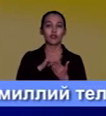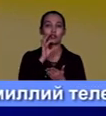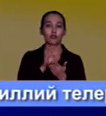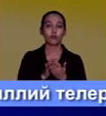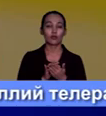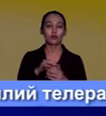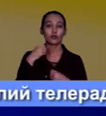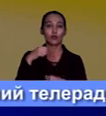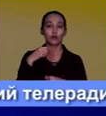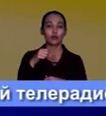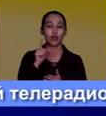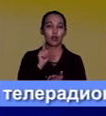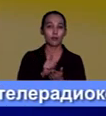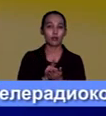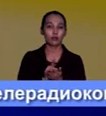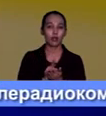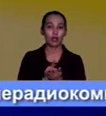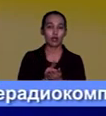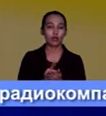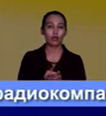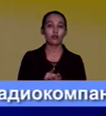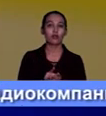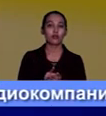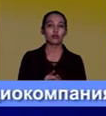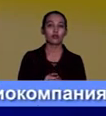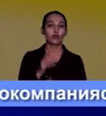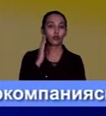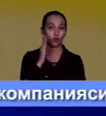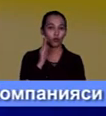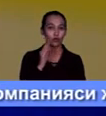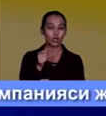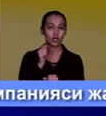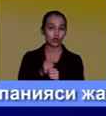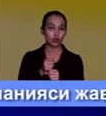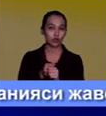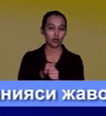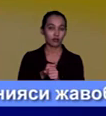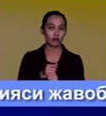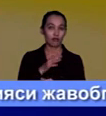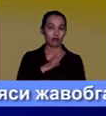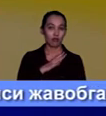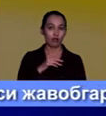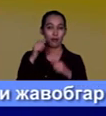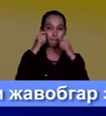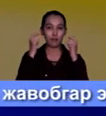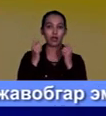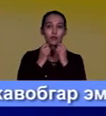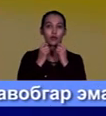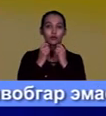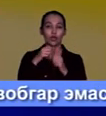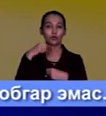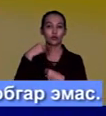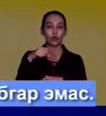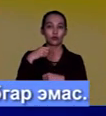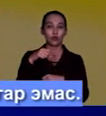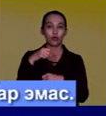javobimiz: duradgor albatta pona bilan yog'ochni yorayotgan edi. 2-savolimiz: maymun esa